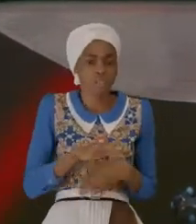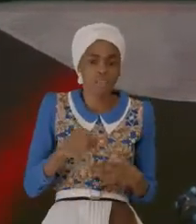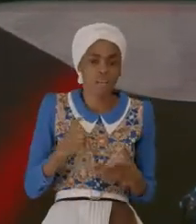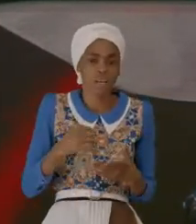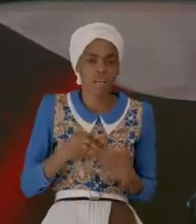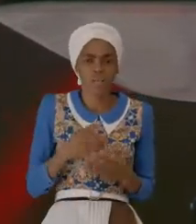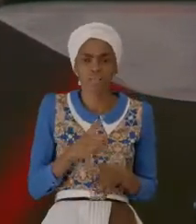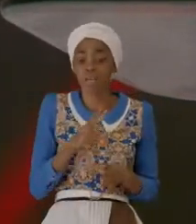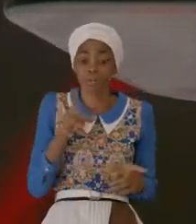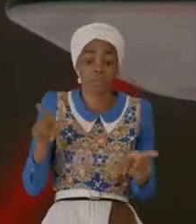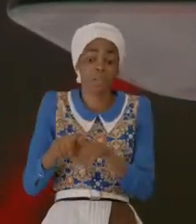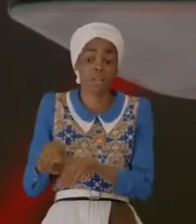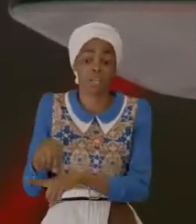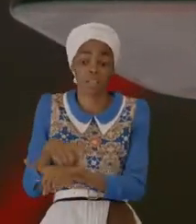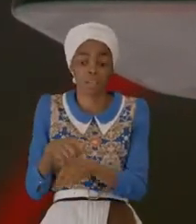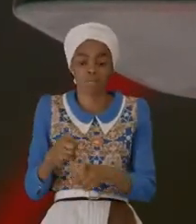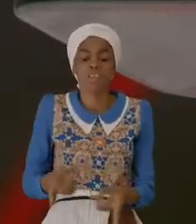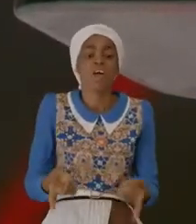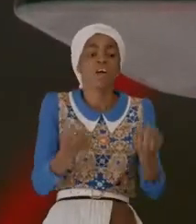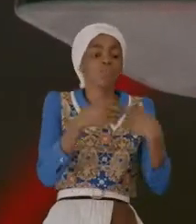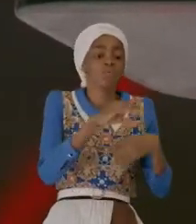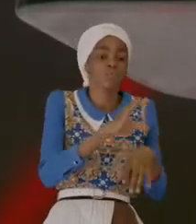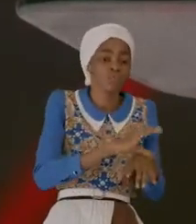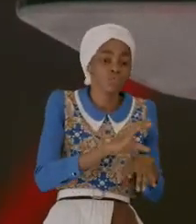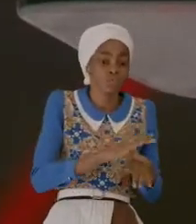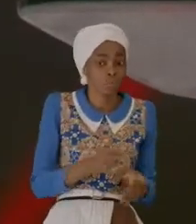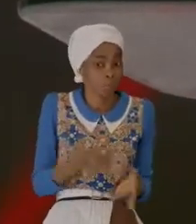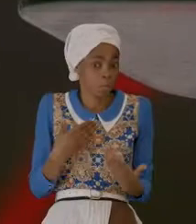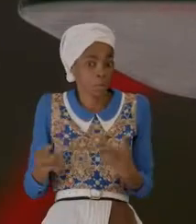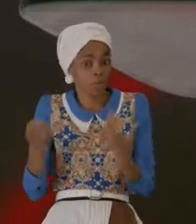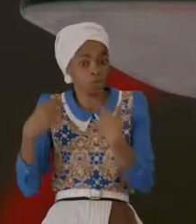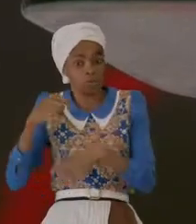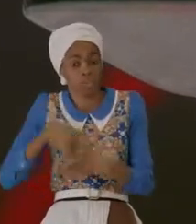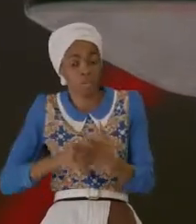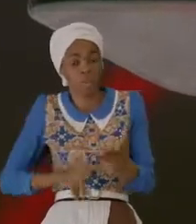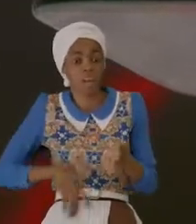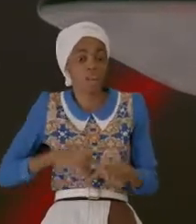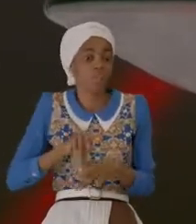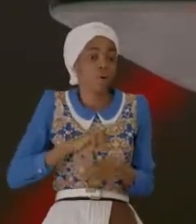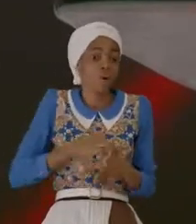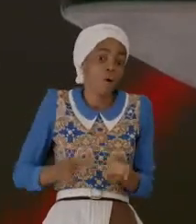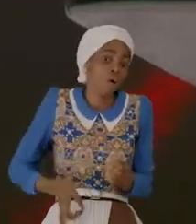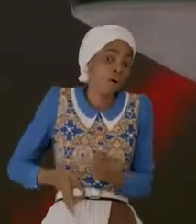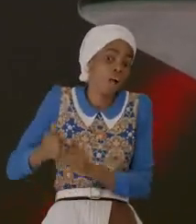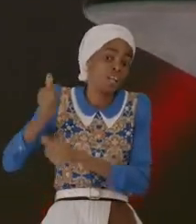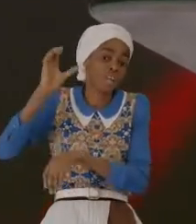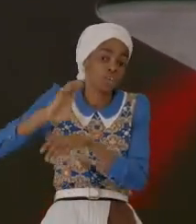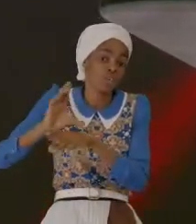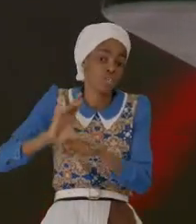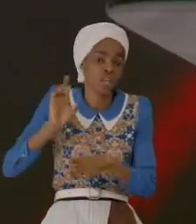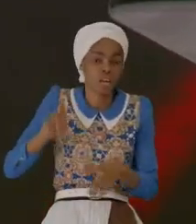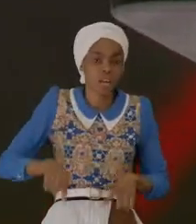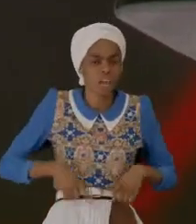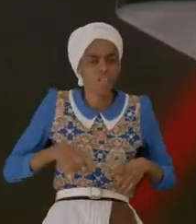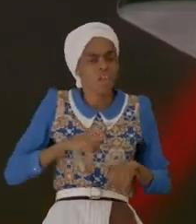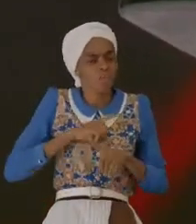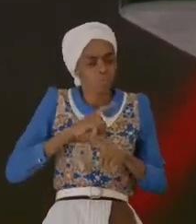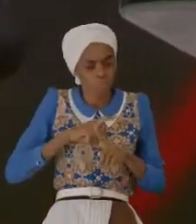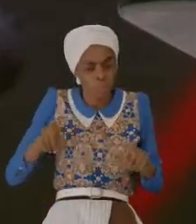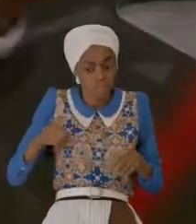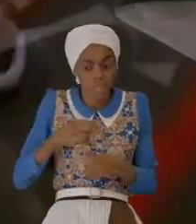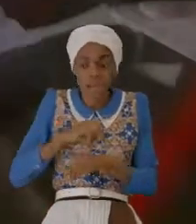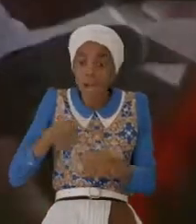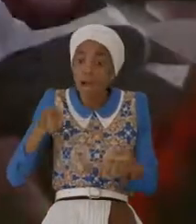they're just like them you come to church you come to Deeper Life you come to higher life but you're just like then